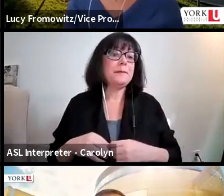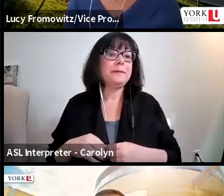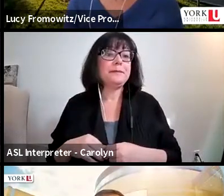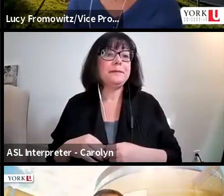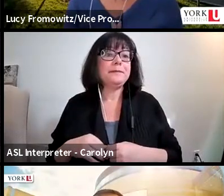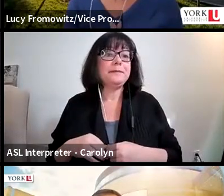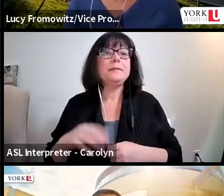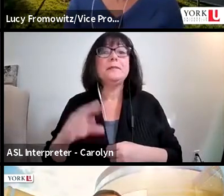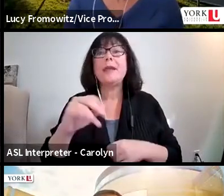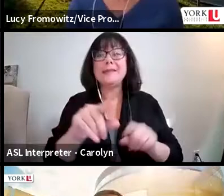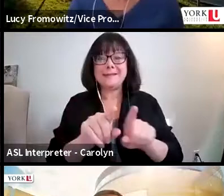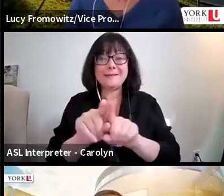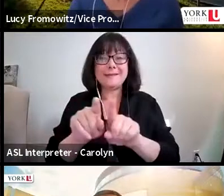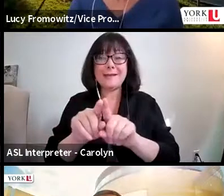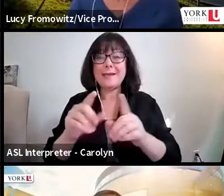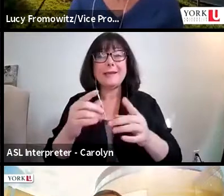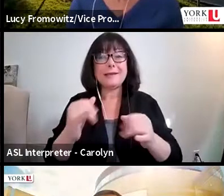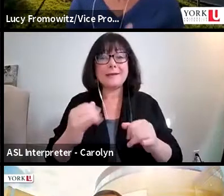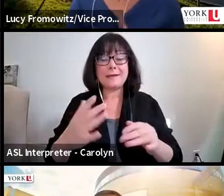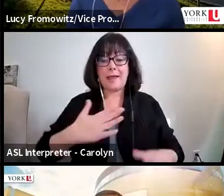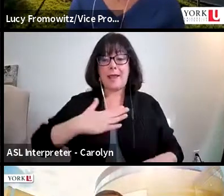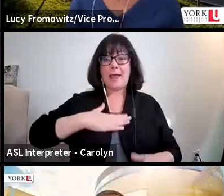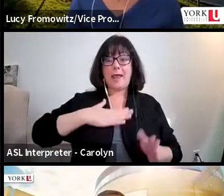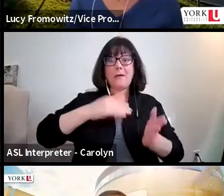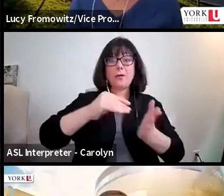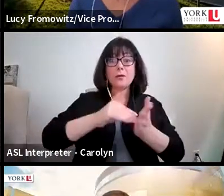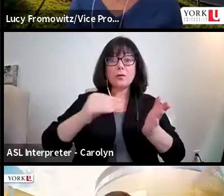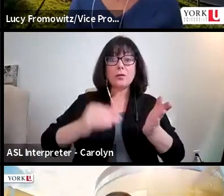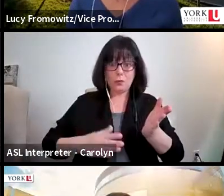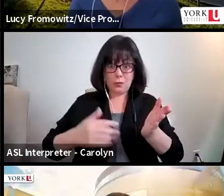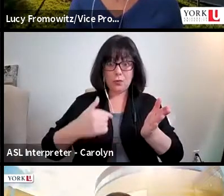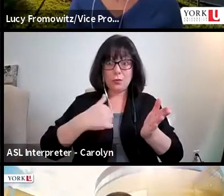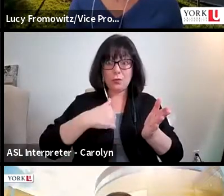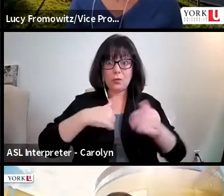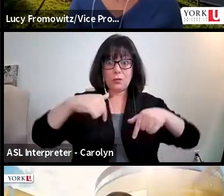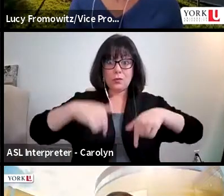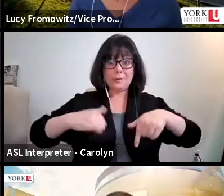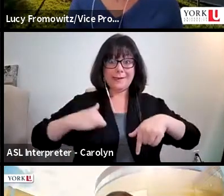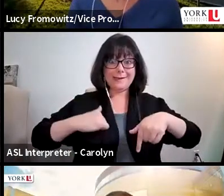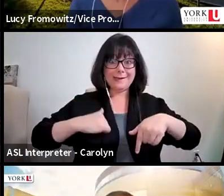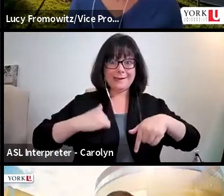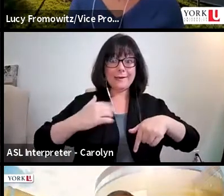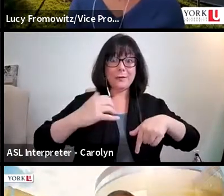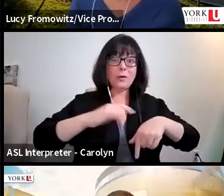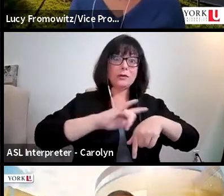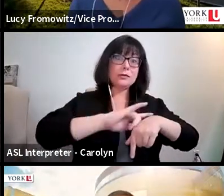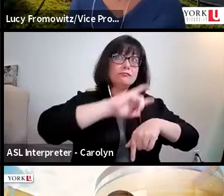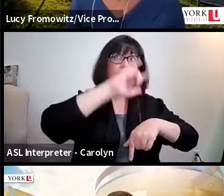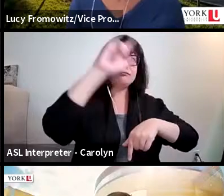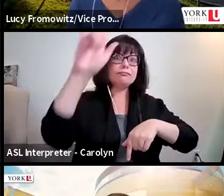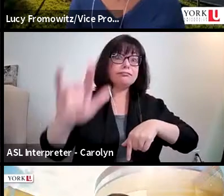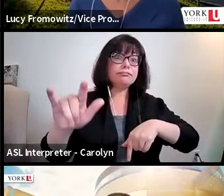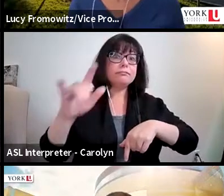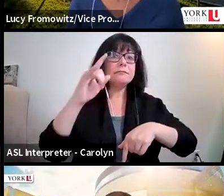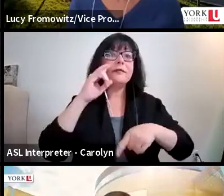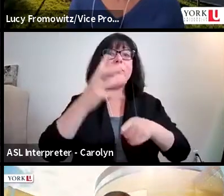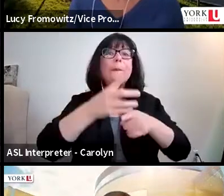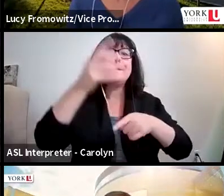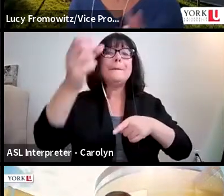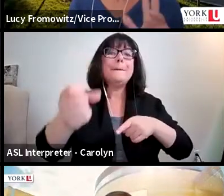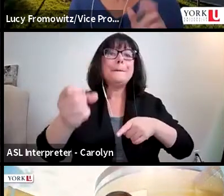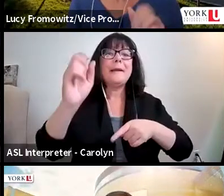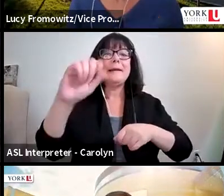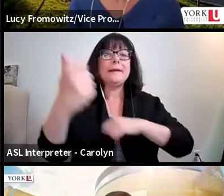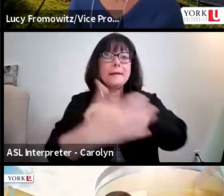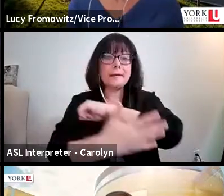students traveling elsewhere on international placements, I think I'm going to turn that over to the provost. I'm